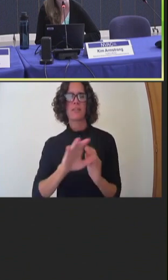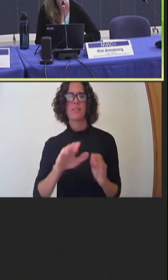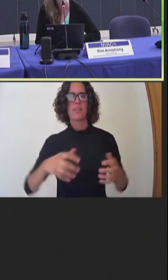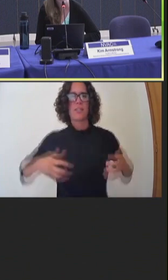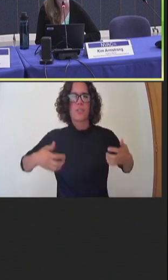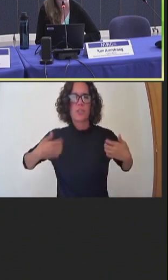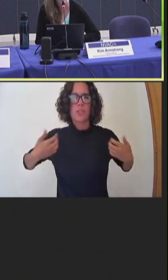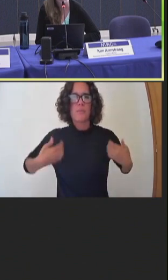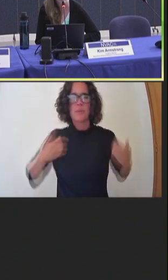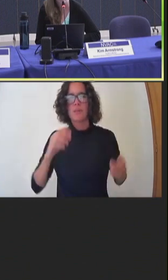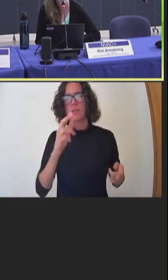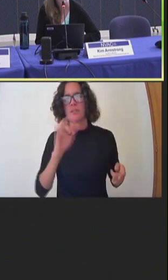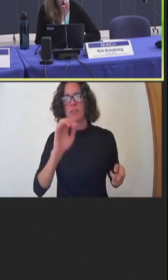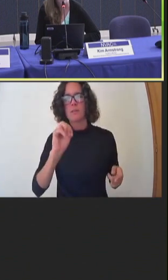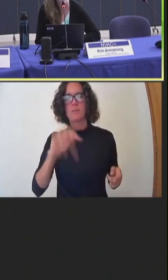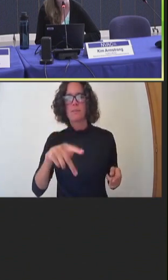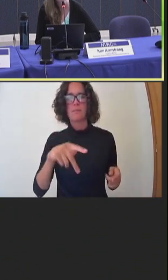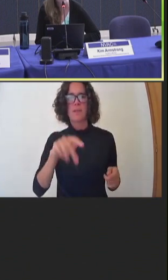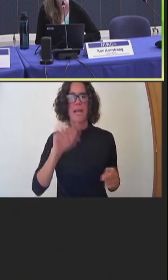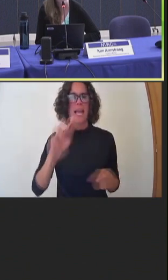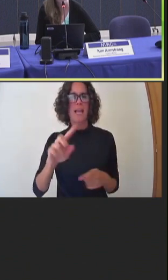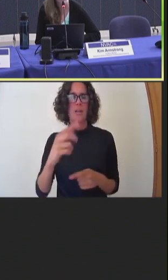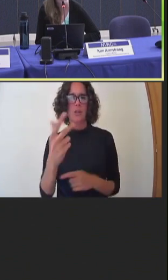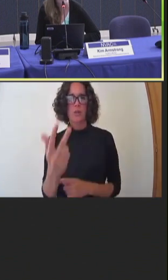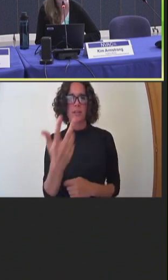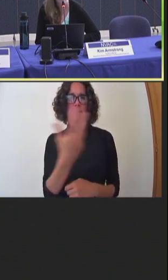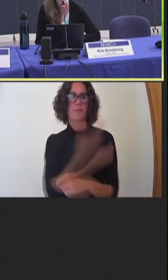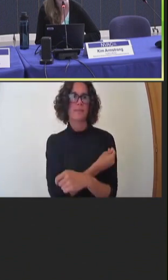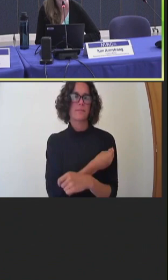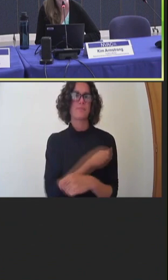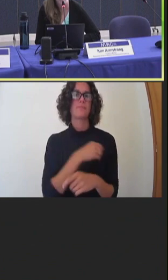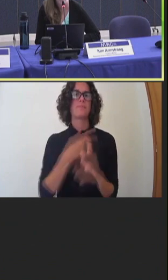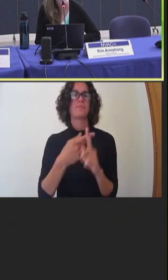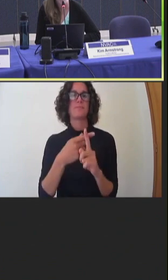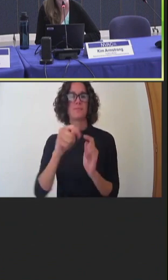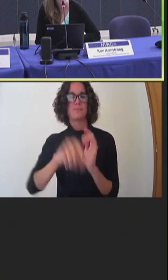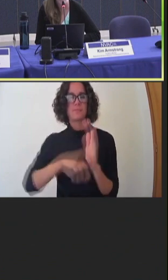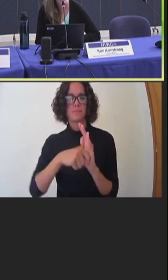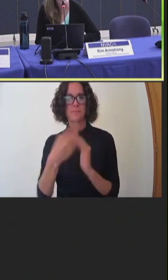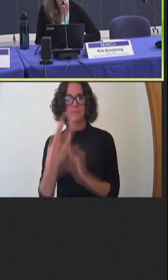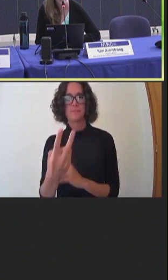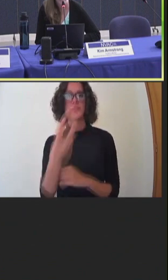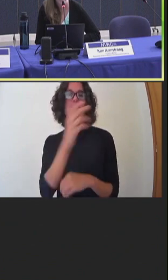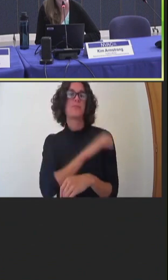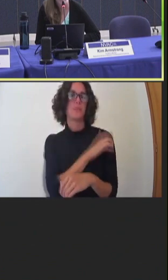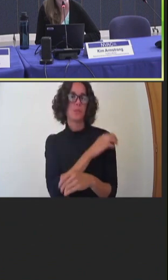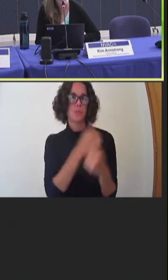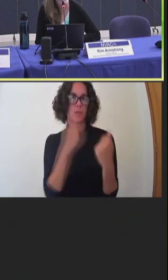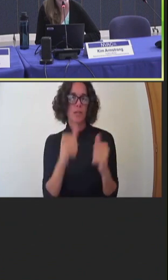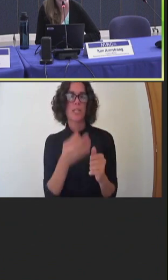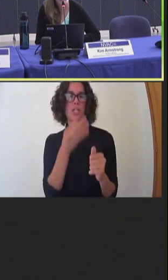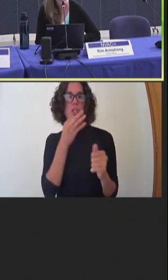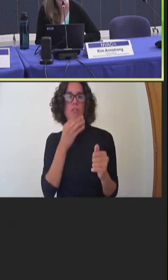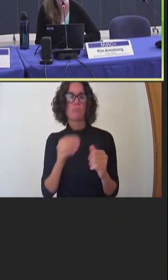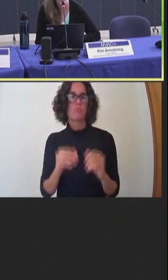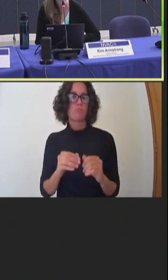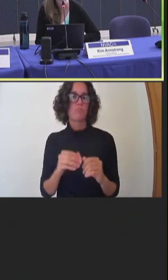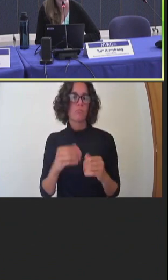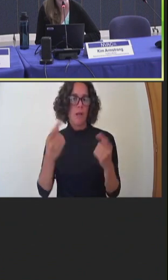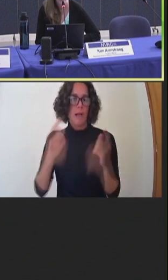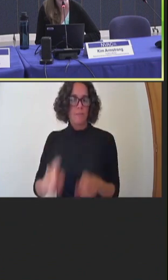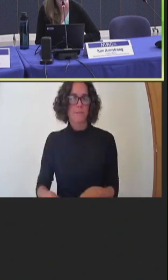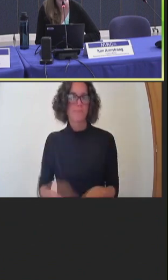vectored Marburg vaccine. A phase 2 clinical trial is underway. And we're also supporting the public health vaccines for